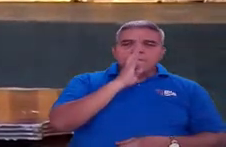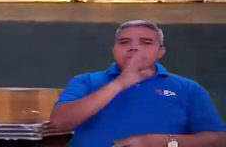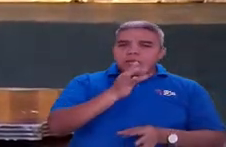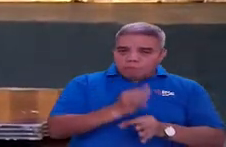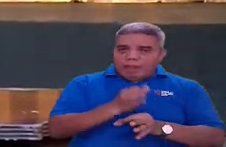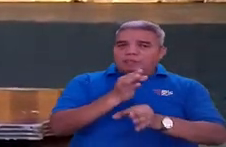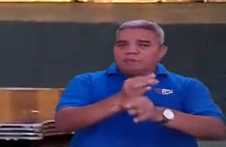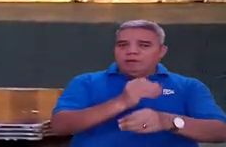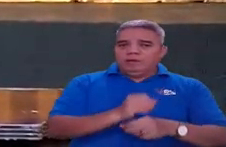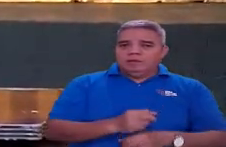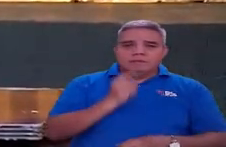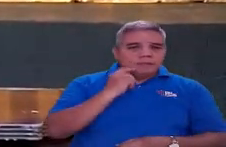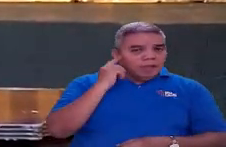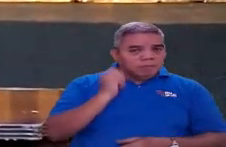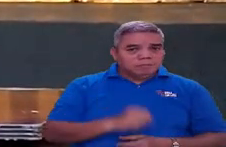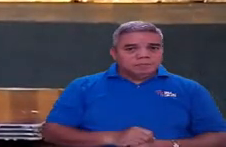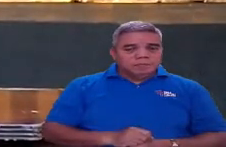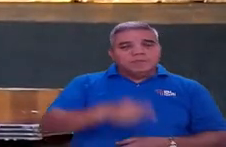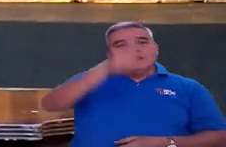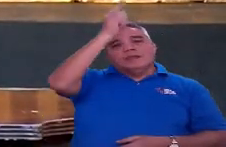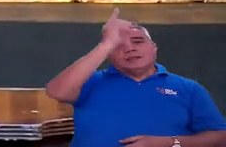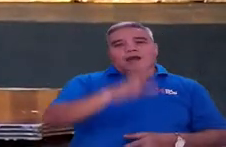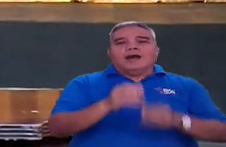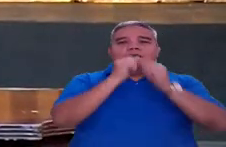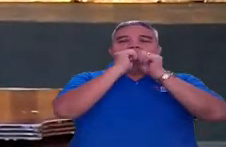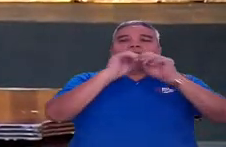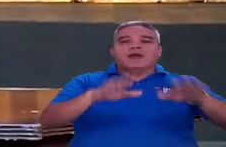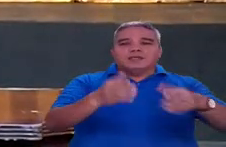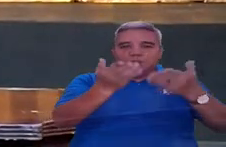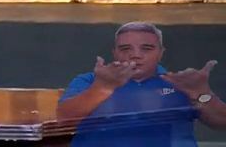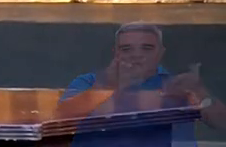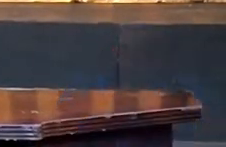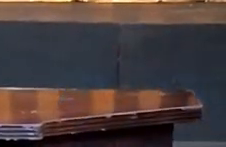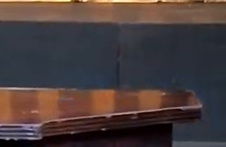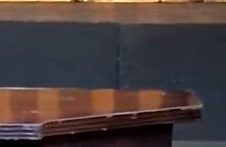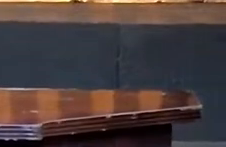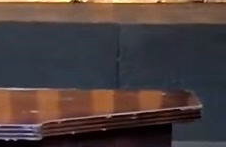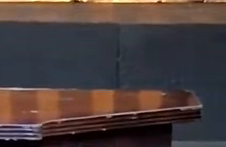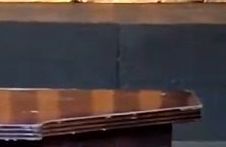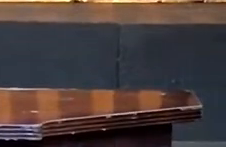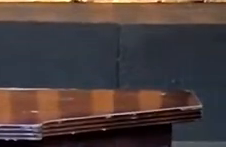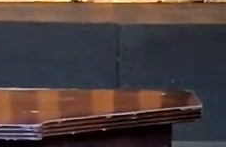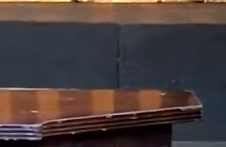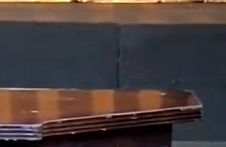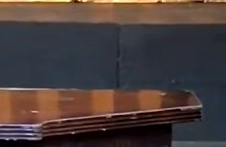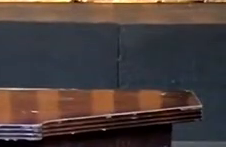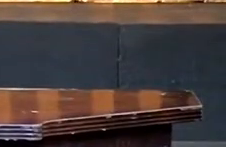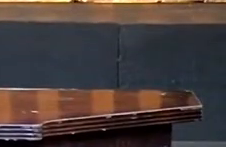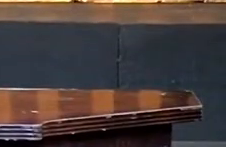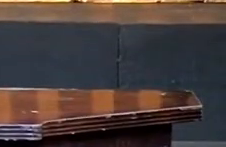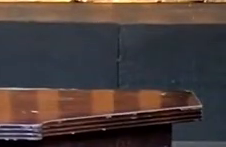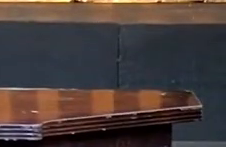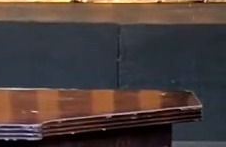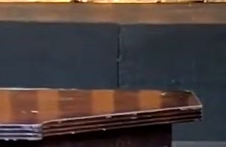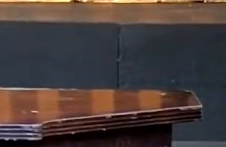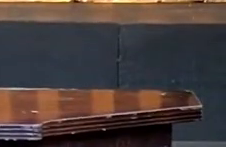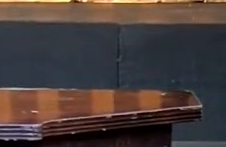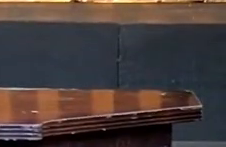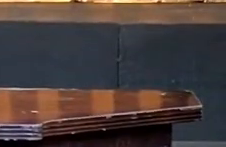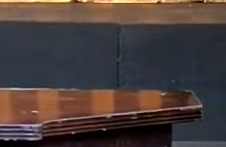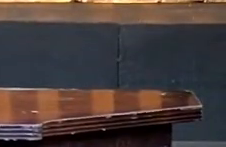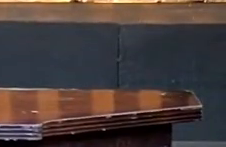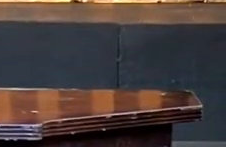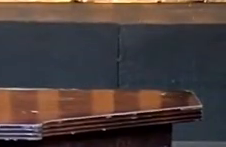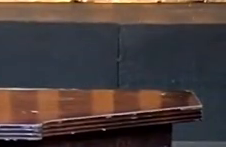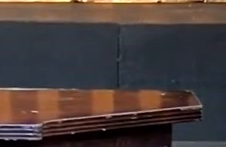another, be faithful. God bless you. Enjoy your lunch break. ladies will have a meeting this afternoon